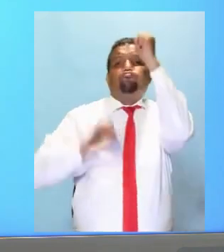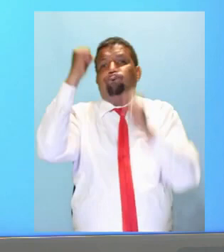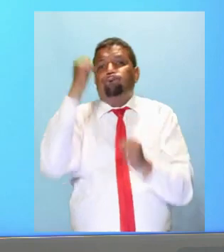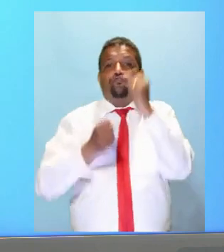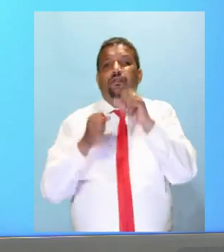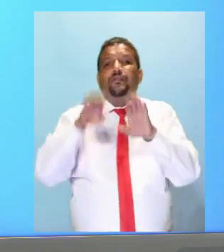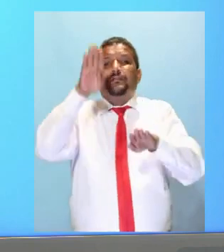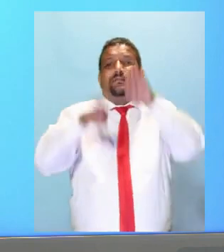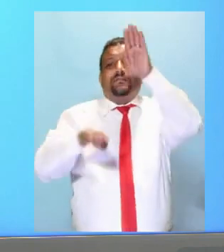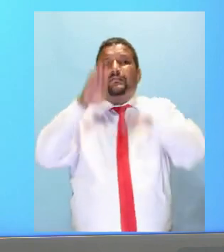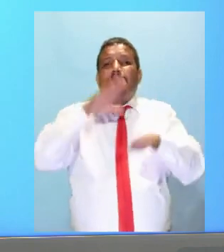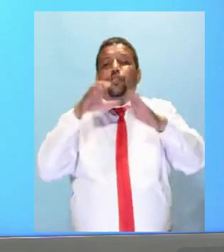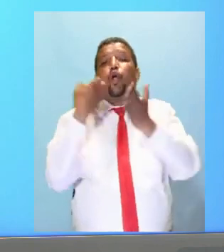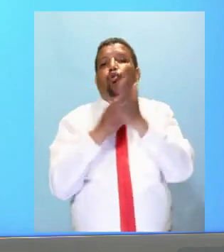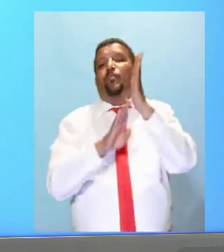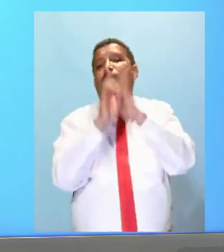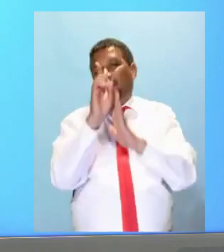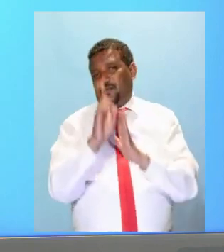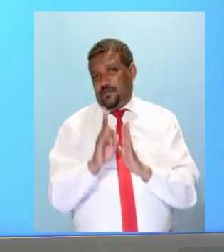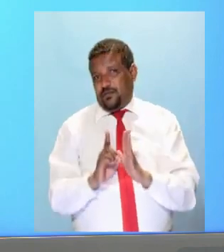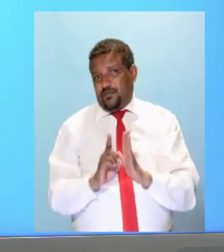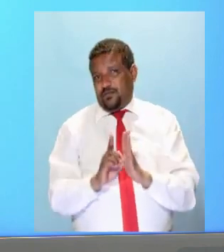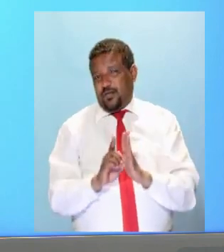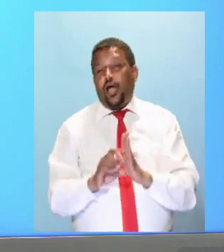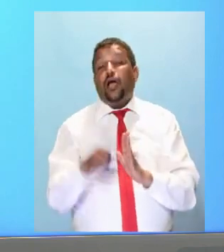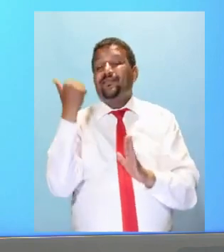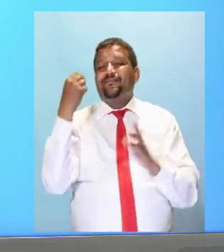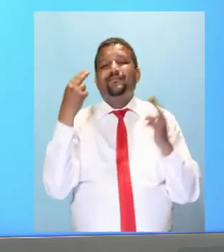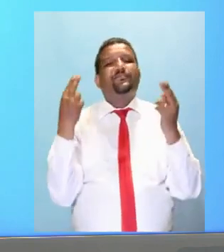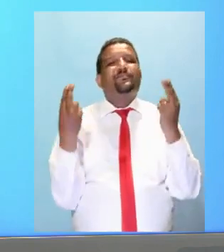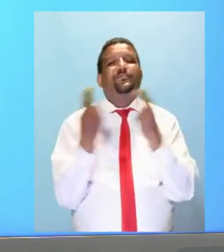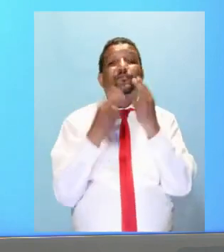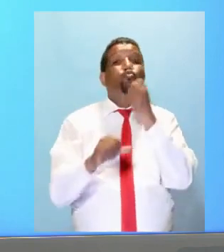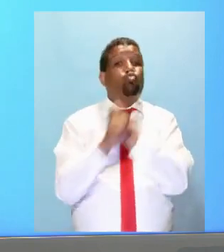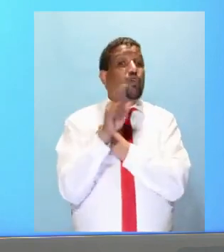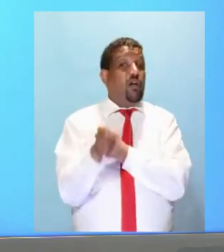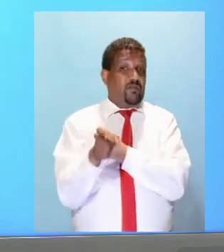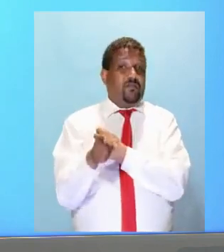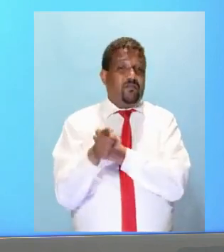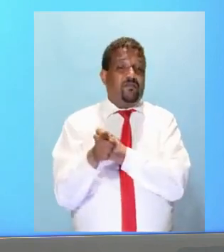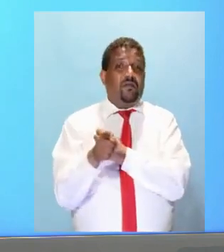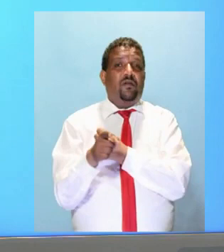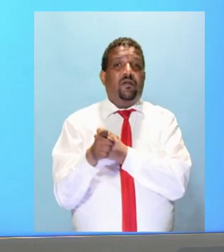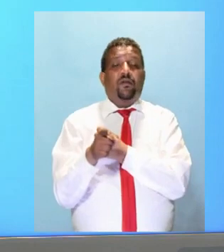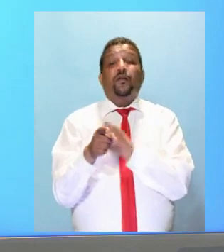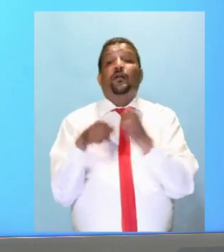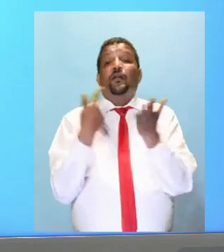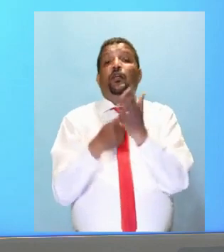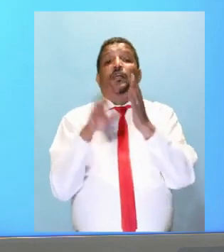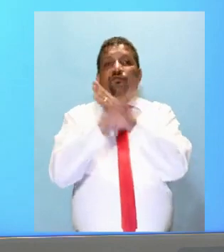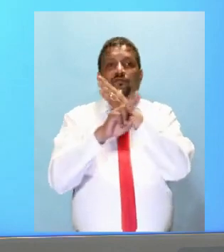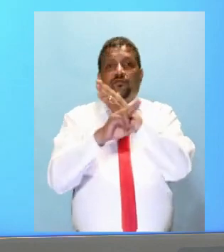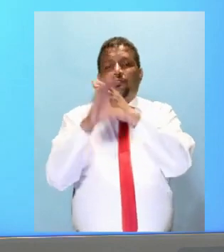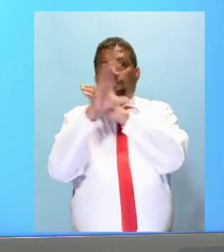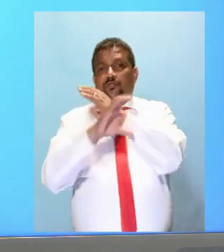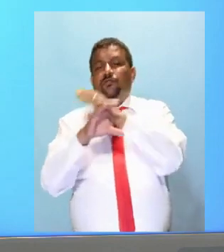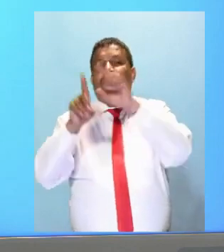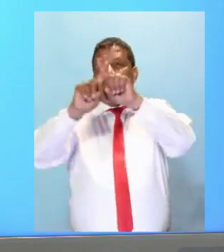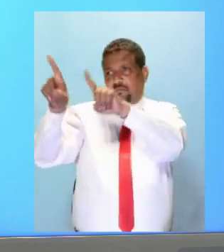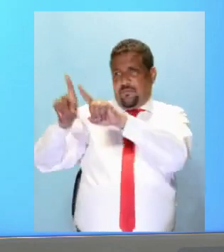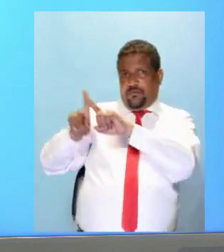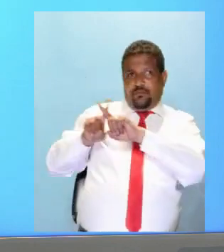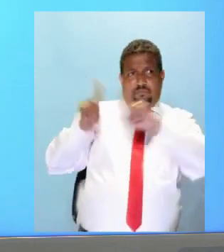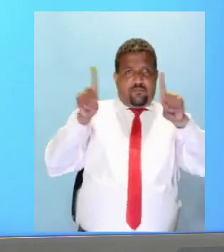Unbalanced economic growth is another disadvantage. That means there is disparity among regions, among